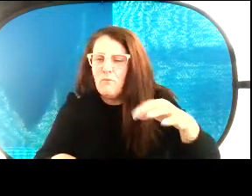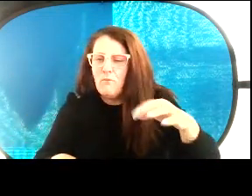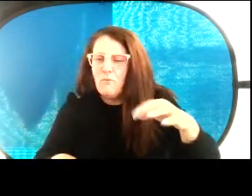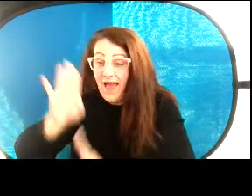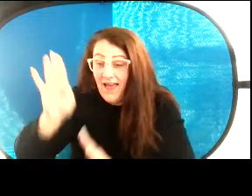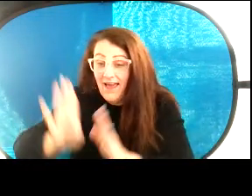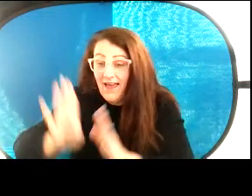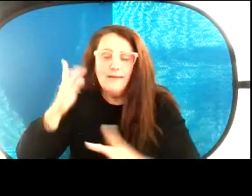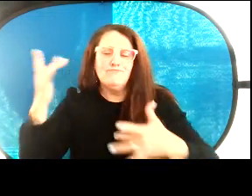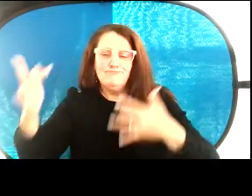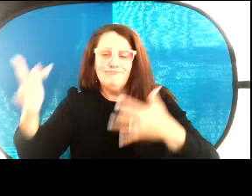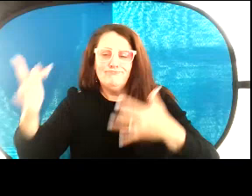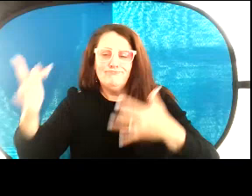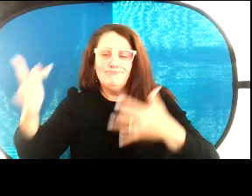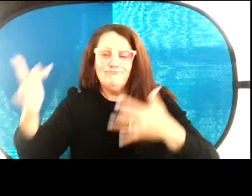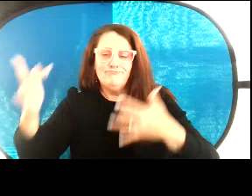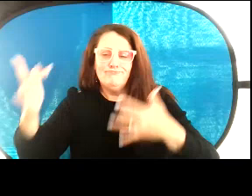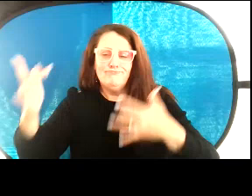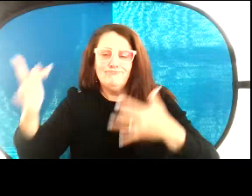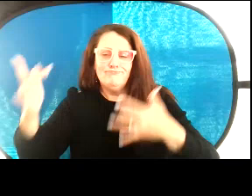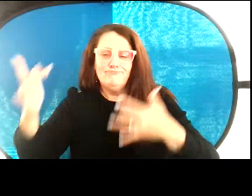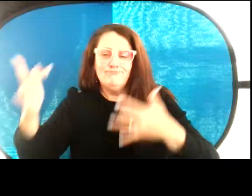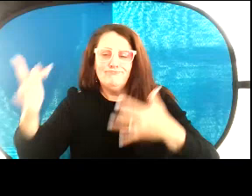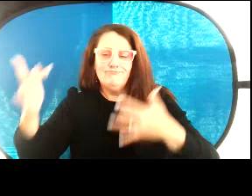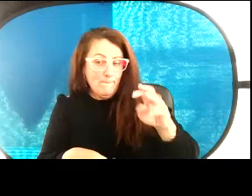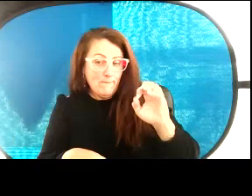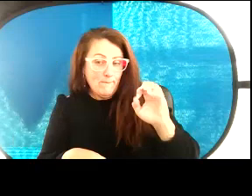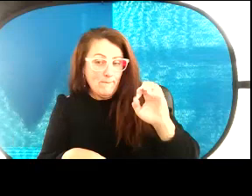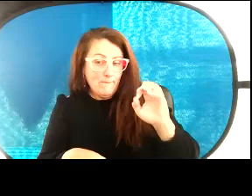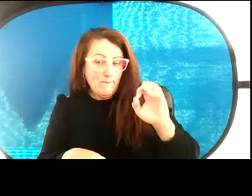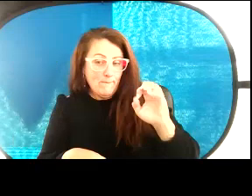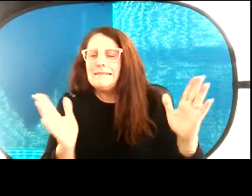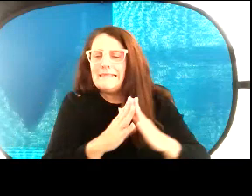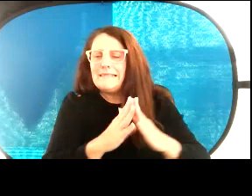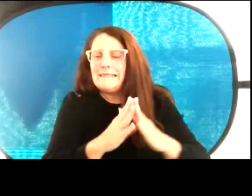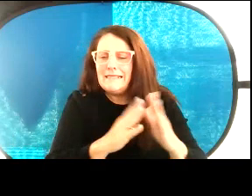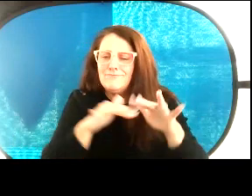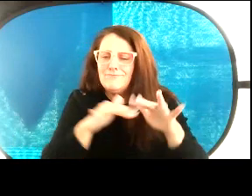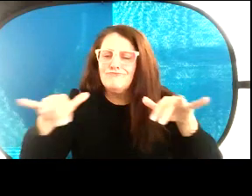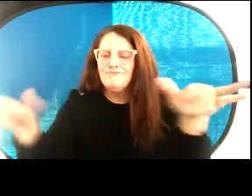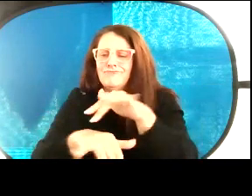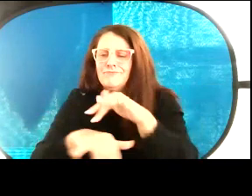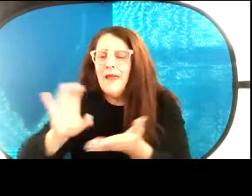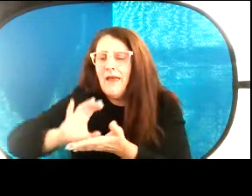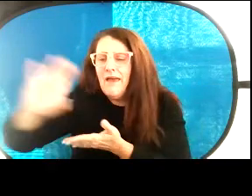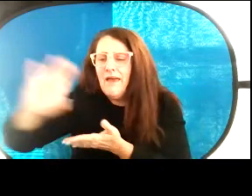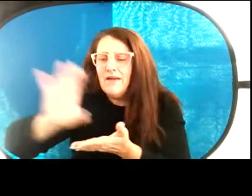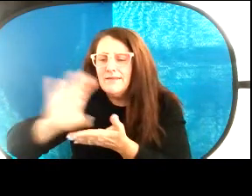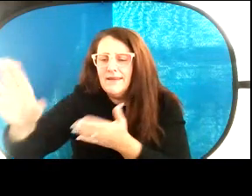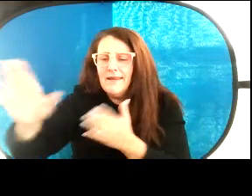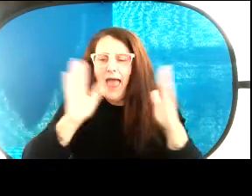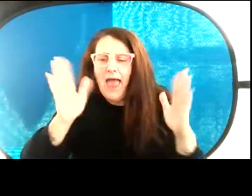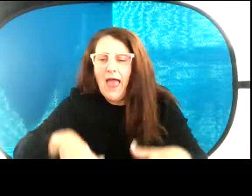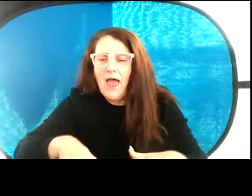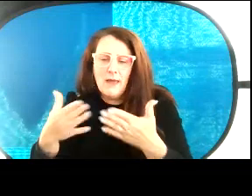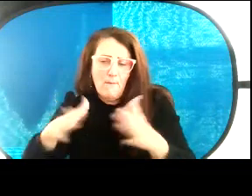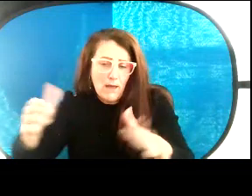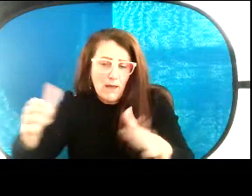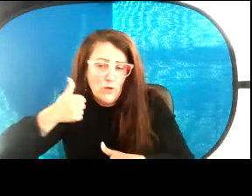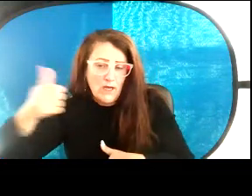exciting, the heart of Merced County lies in its cities and towns, where investments in housing, public transit, water